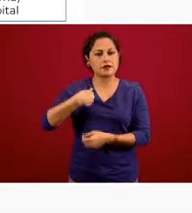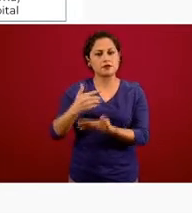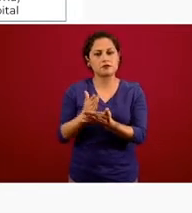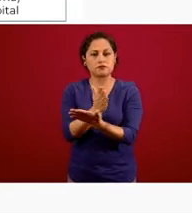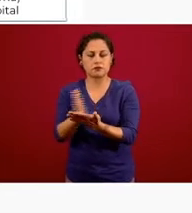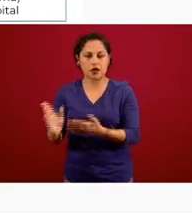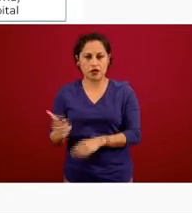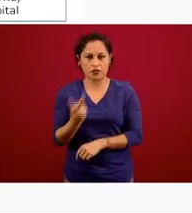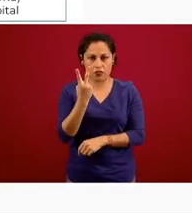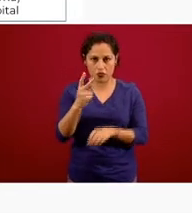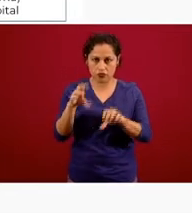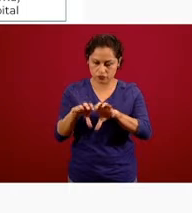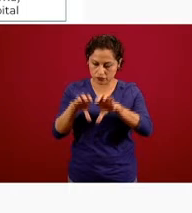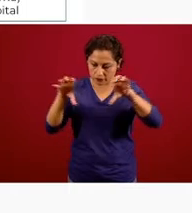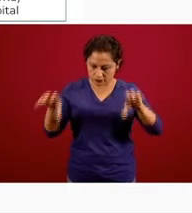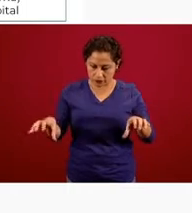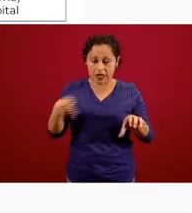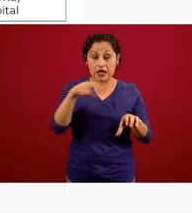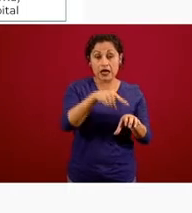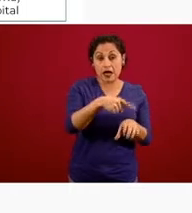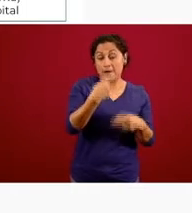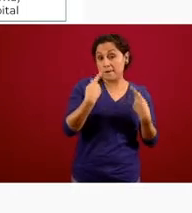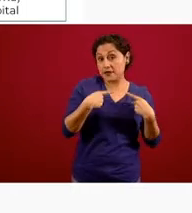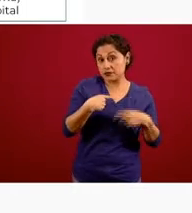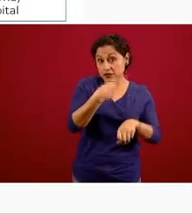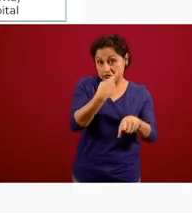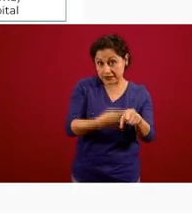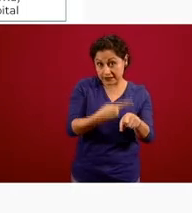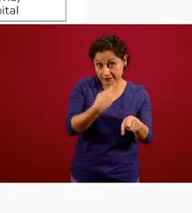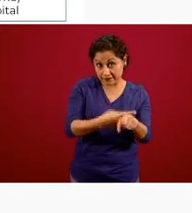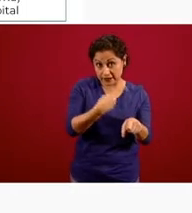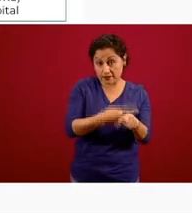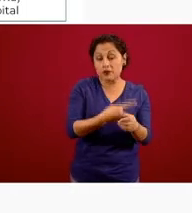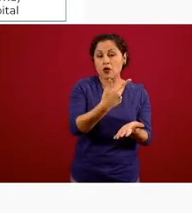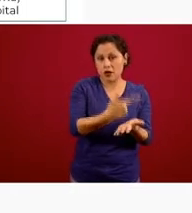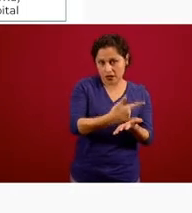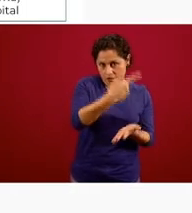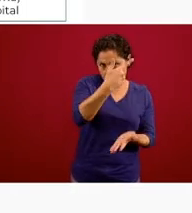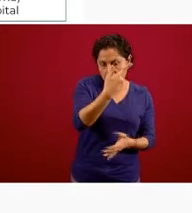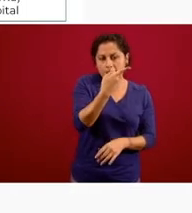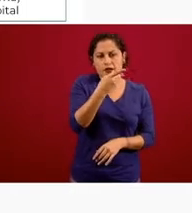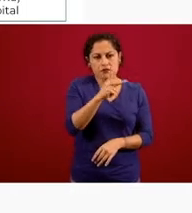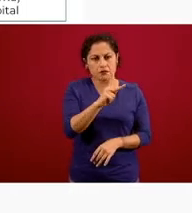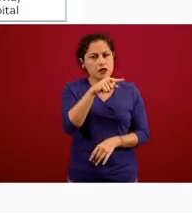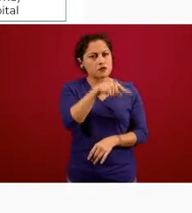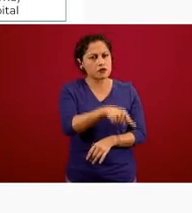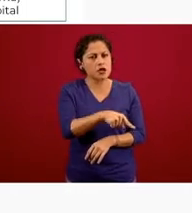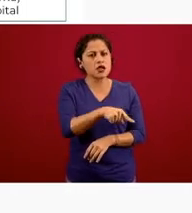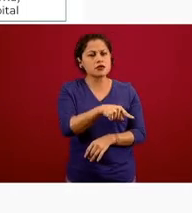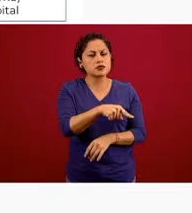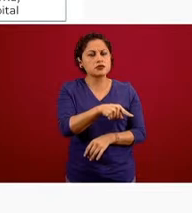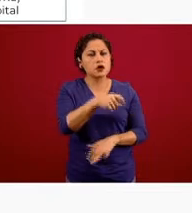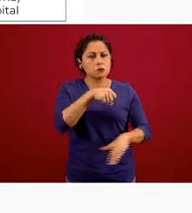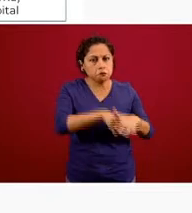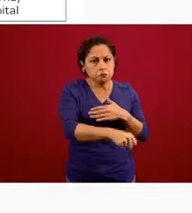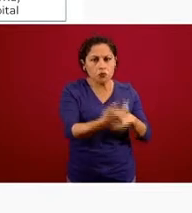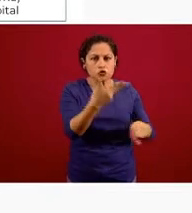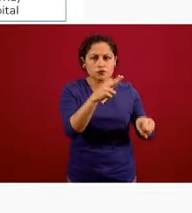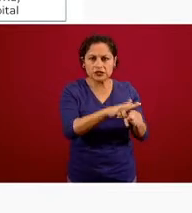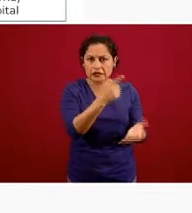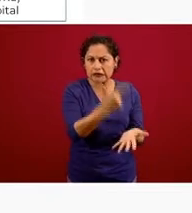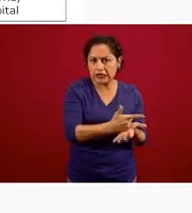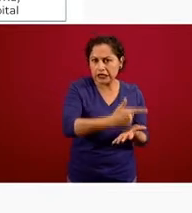in a severe condition. I'm going to divide them into two groups. The non-critical